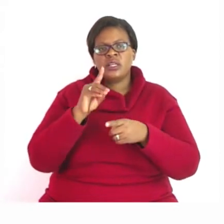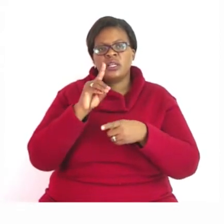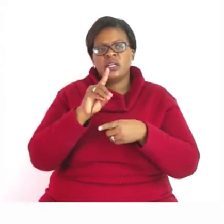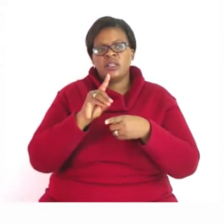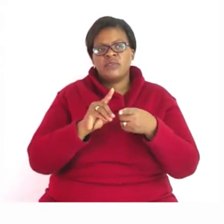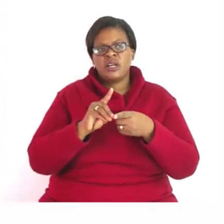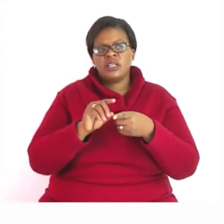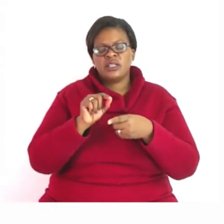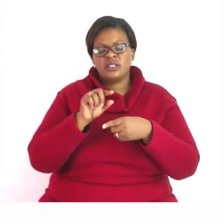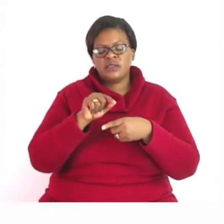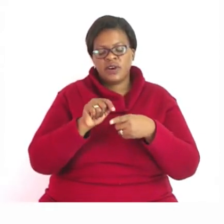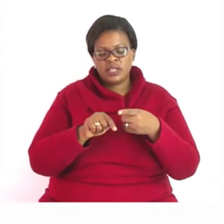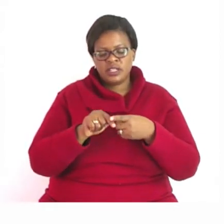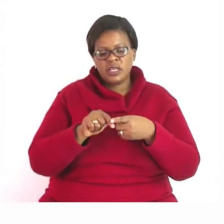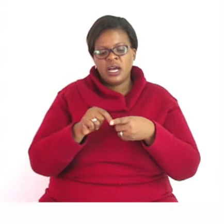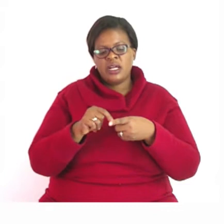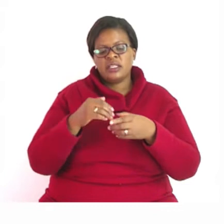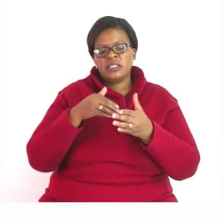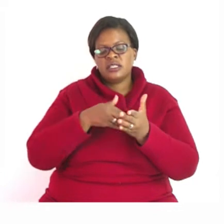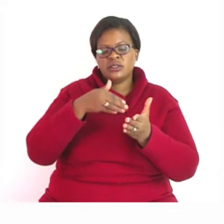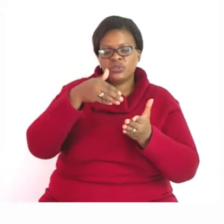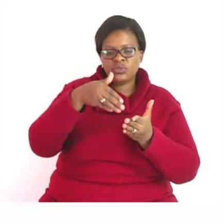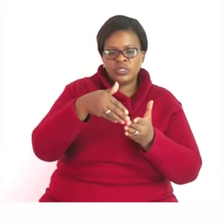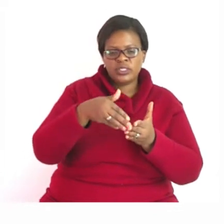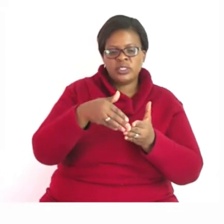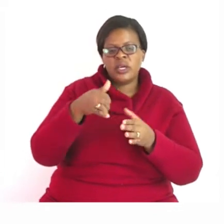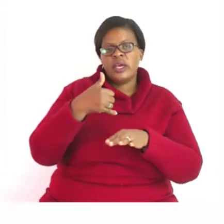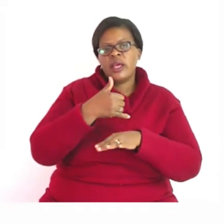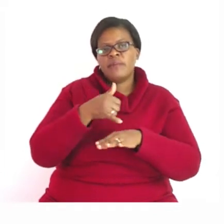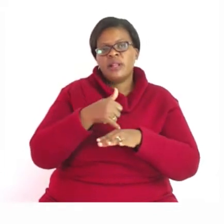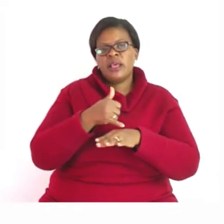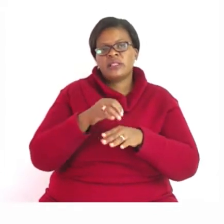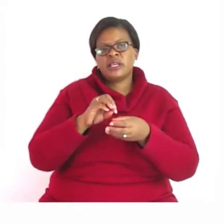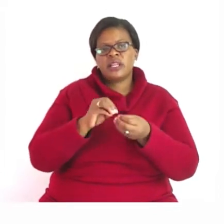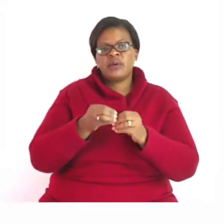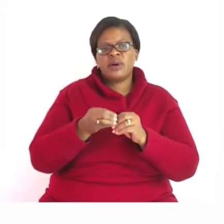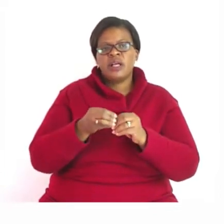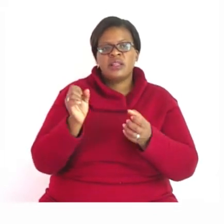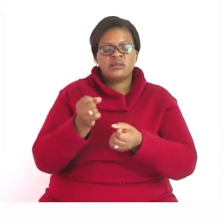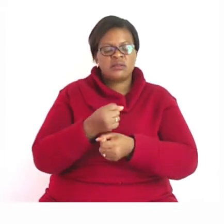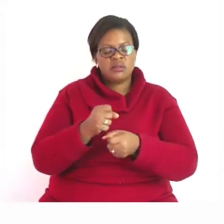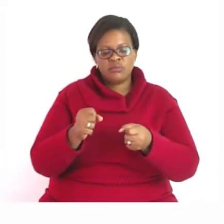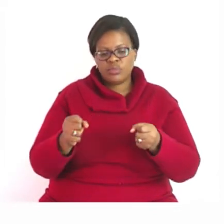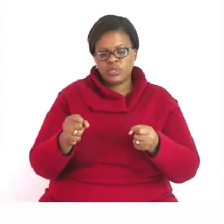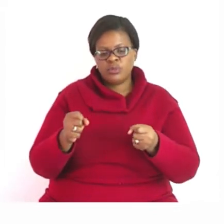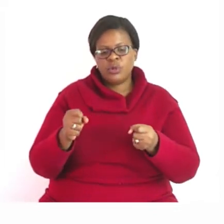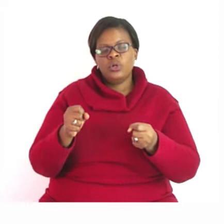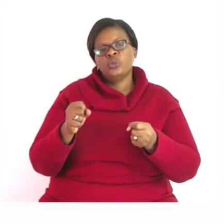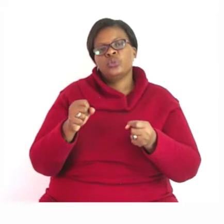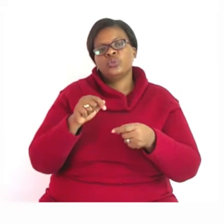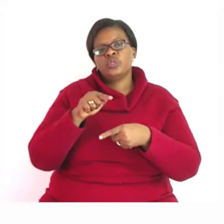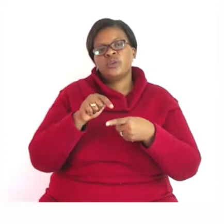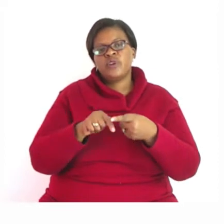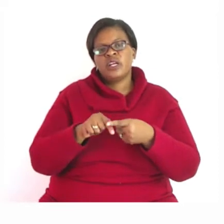cannot anymore. Then try the next largest prime number, and so